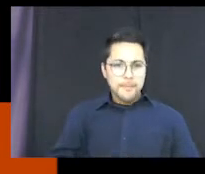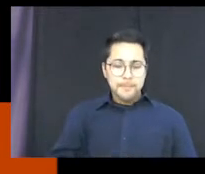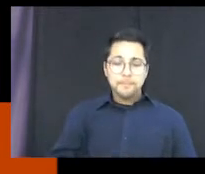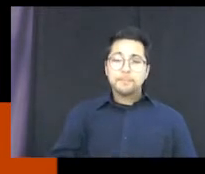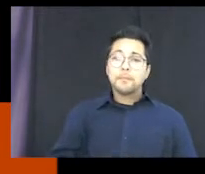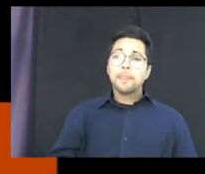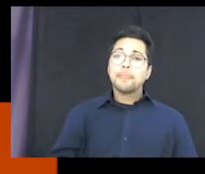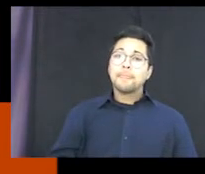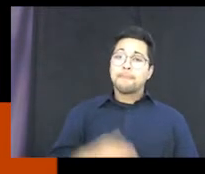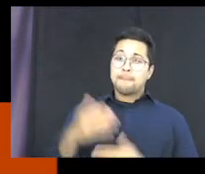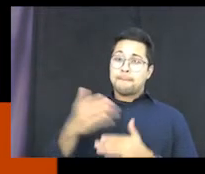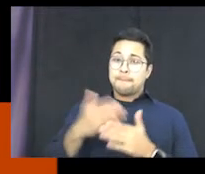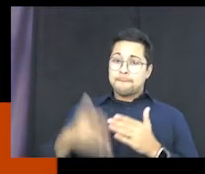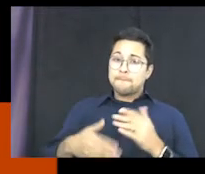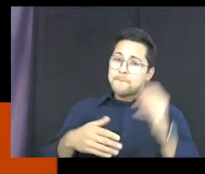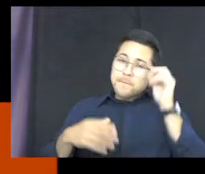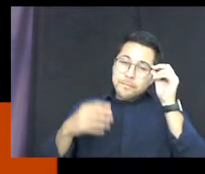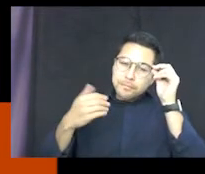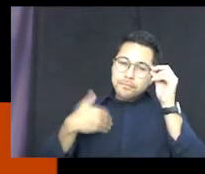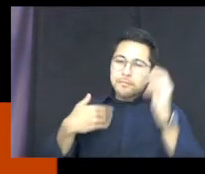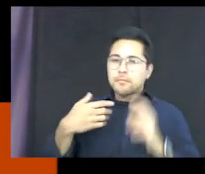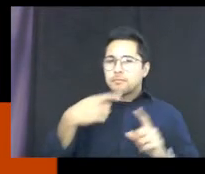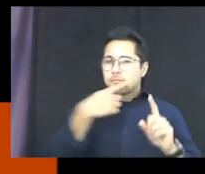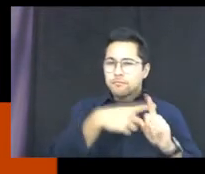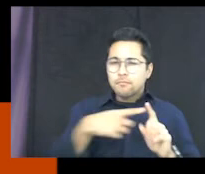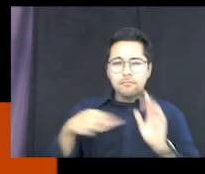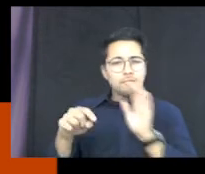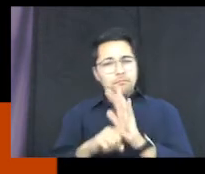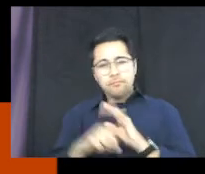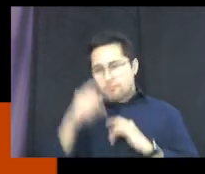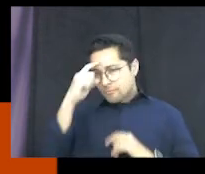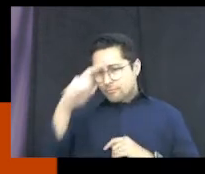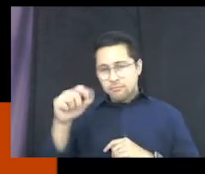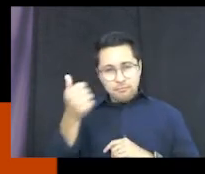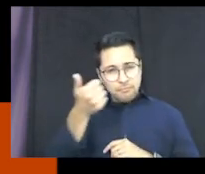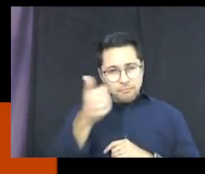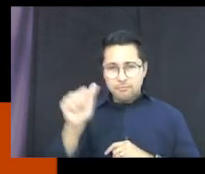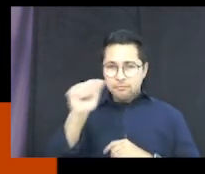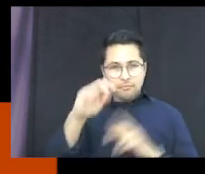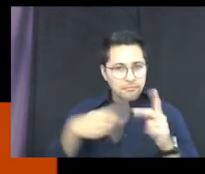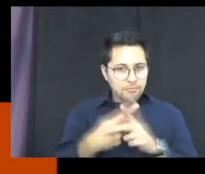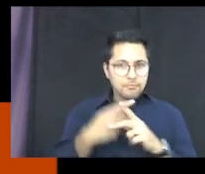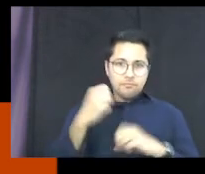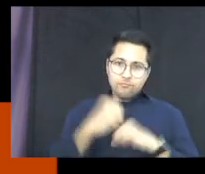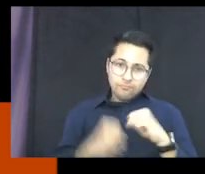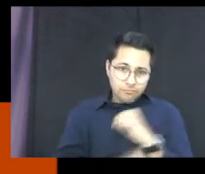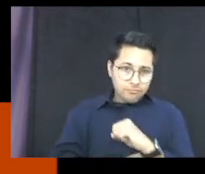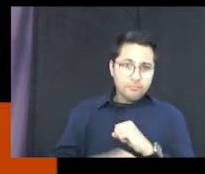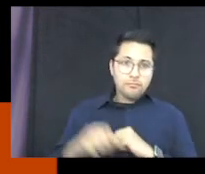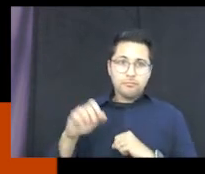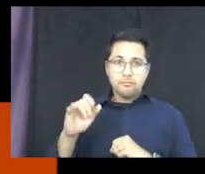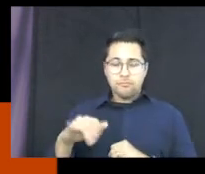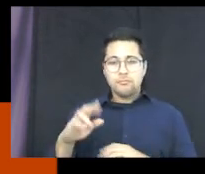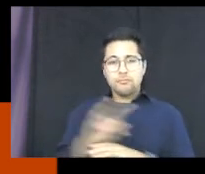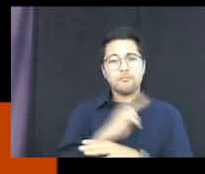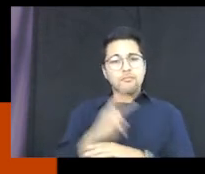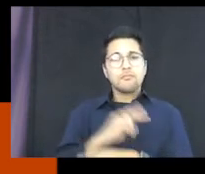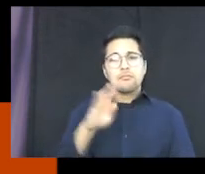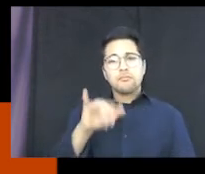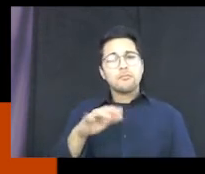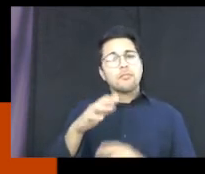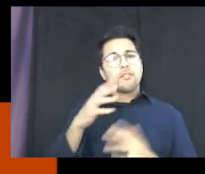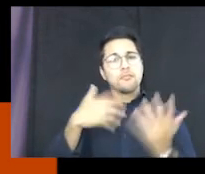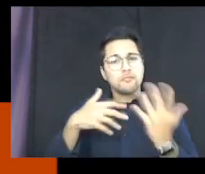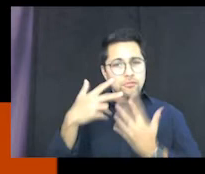To conclude, there are pros and cons to any type of structure that is utilized by a social